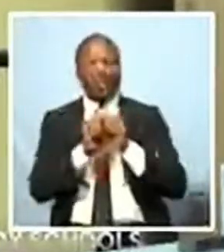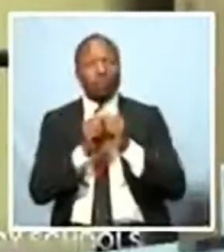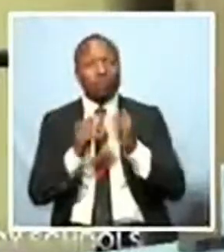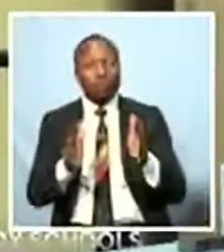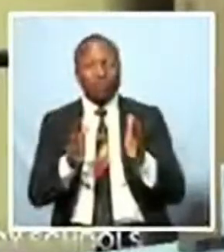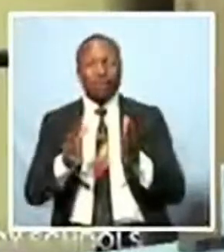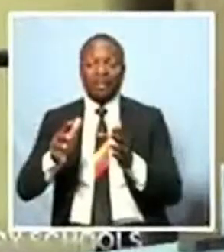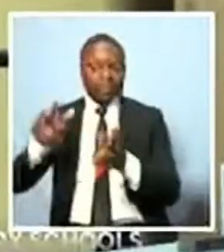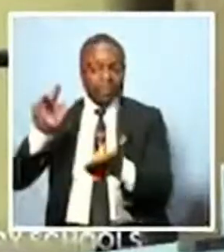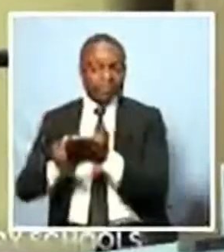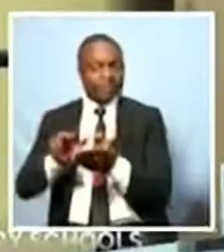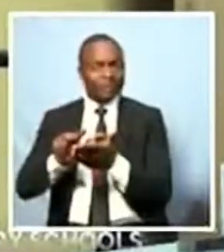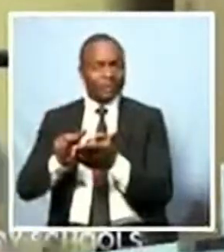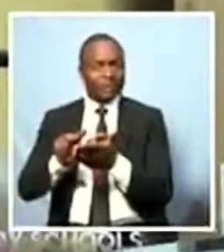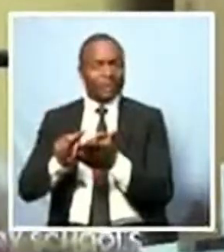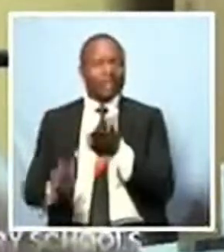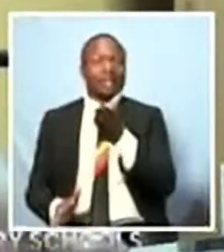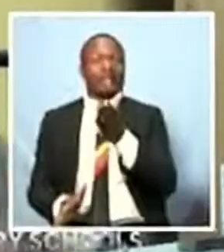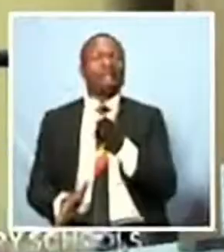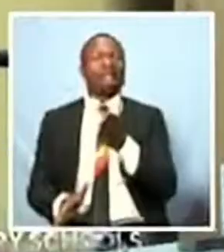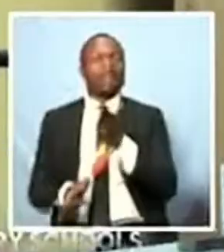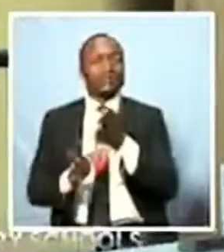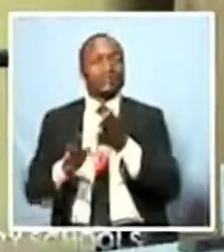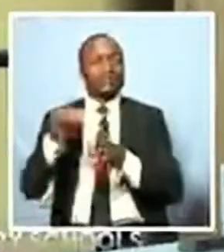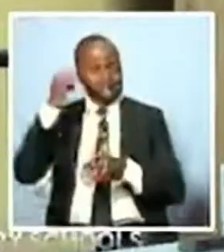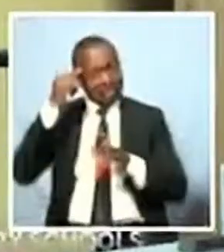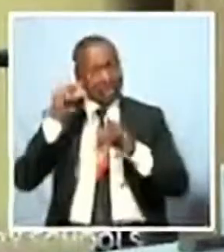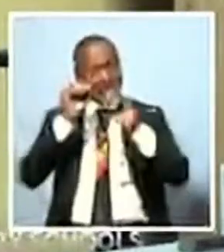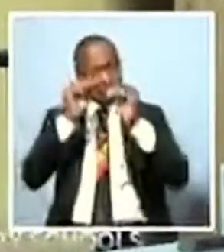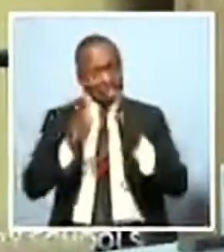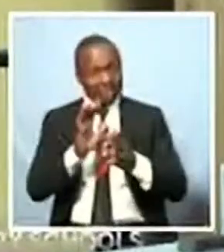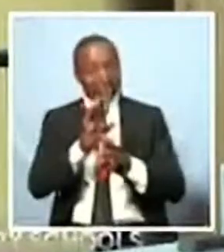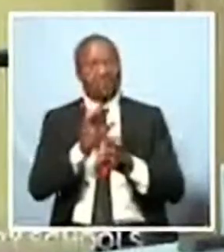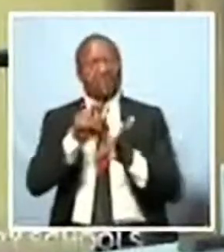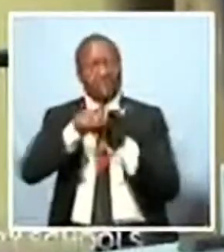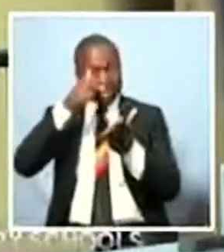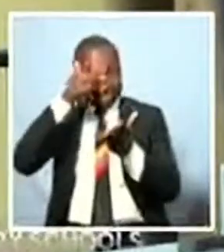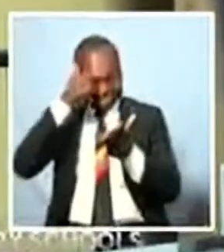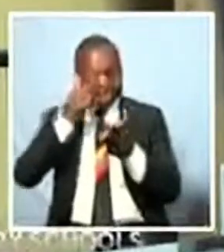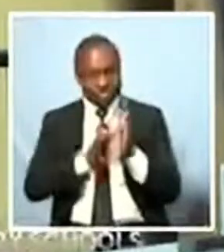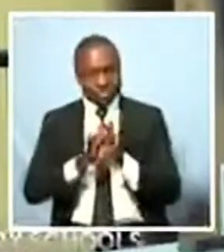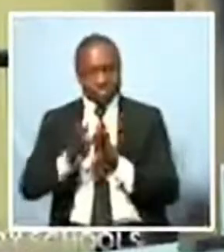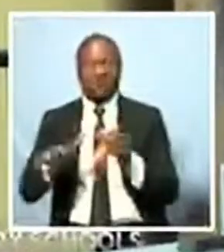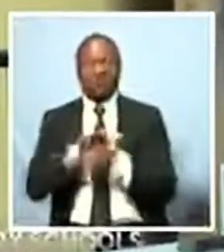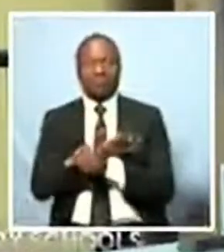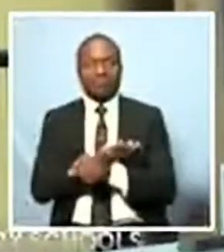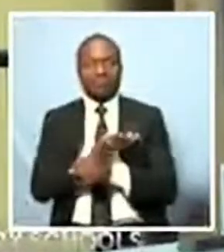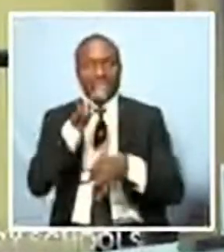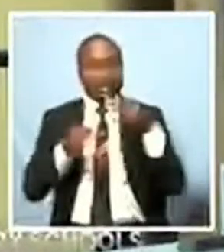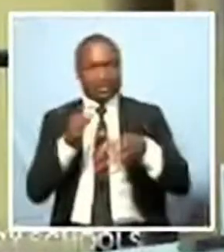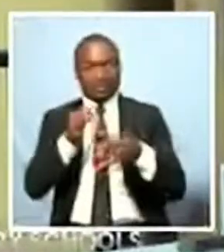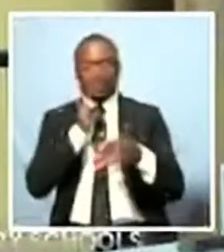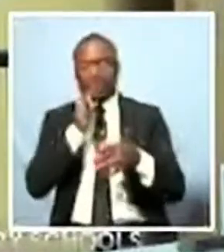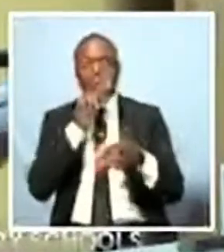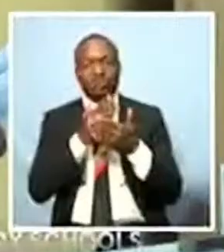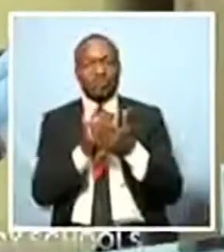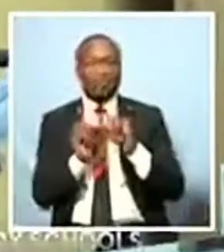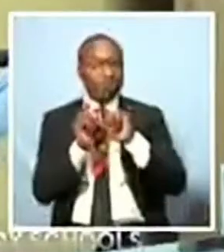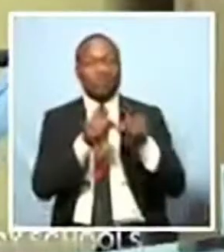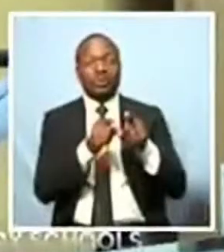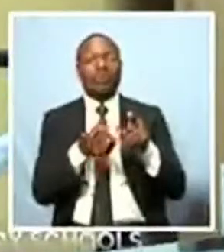being cleared by the deputy head that your lesson plan is adequate. If it is not, you are told, go and replan it and come and